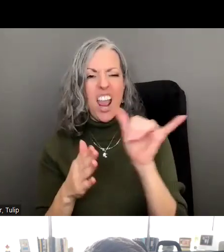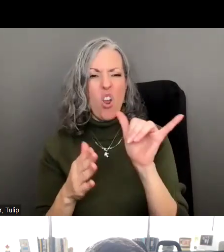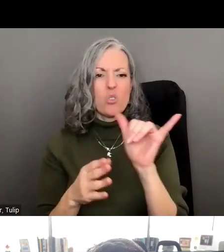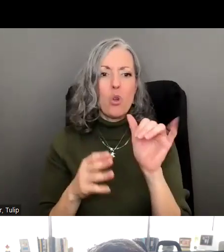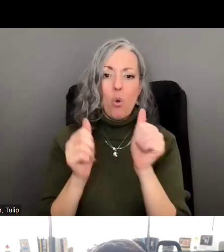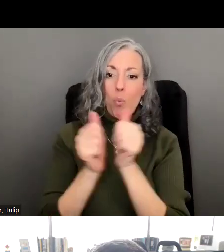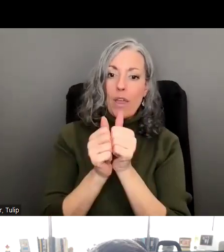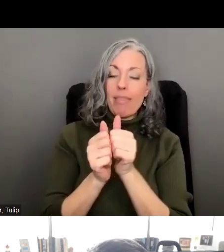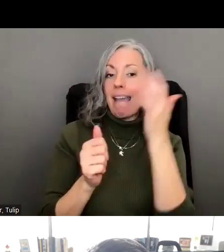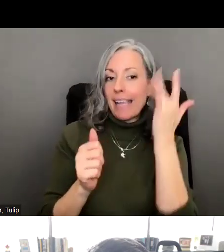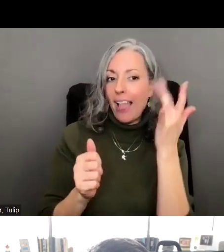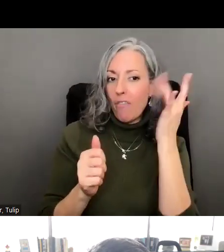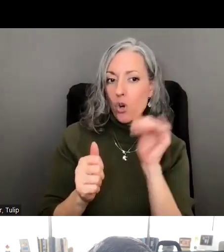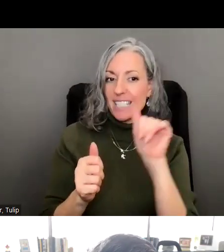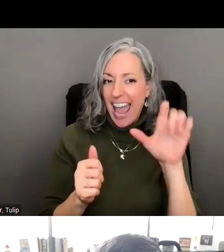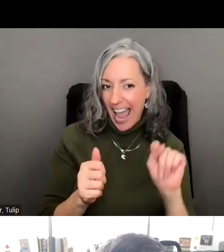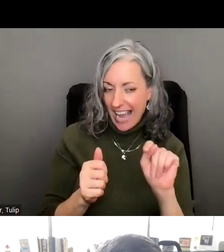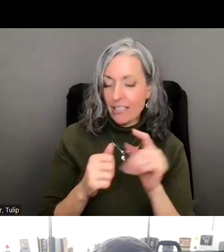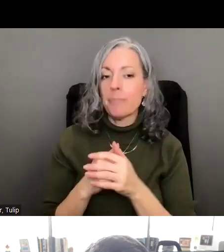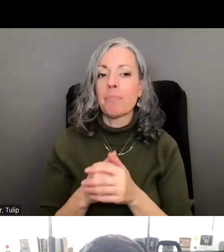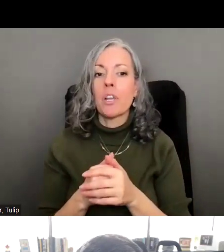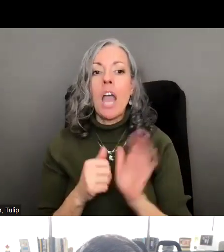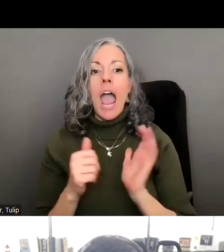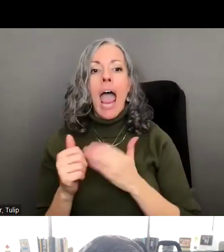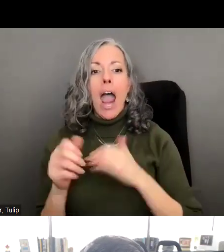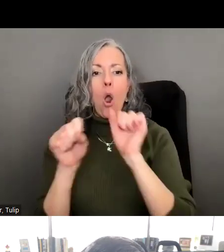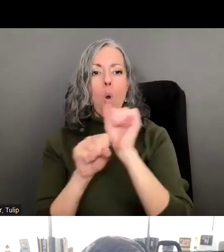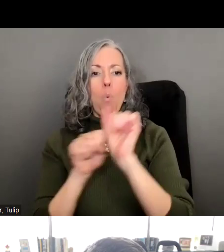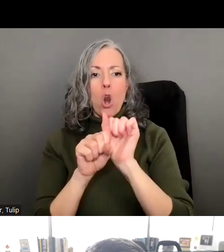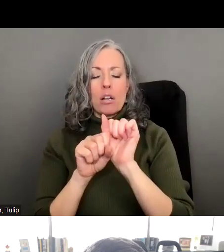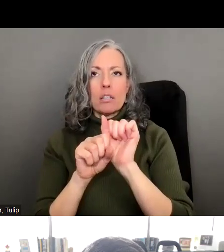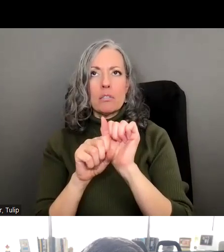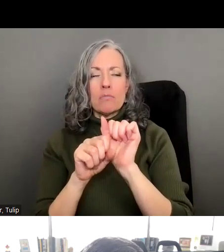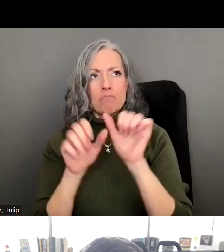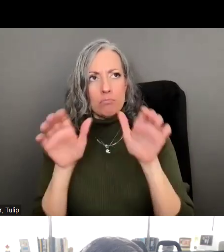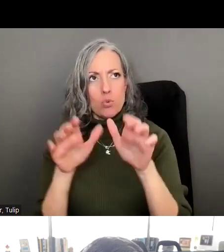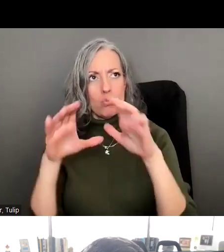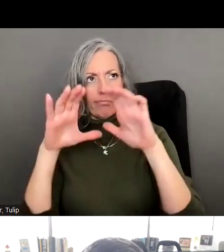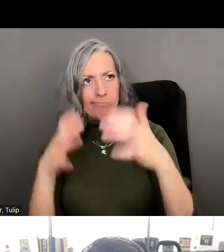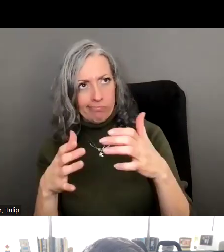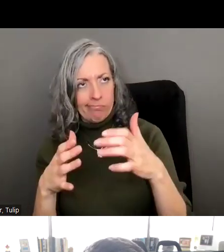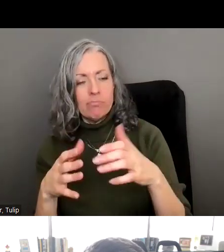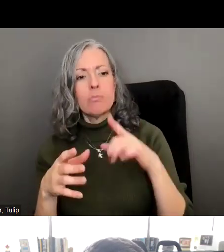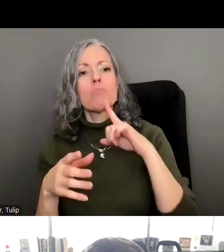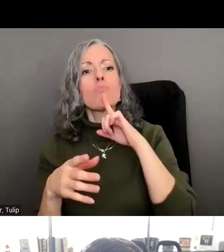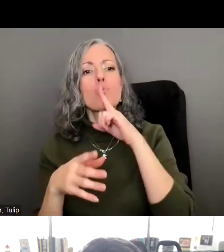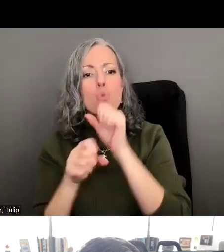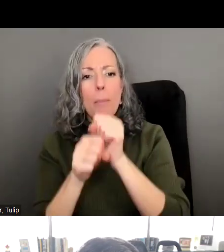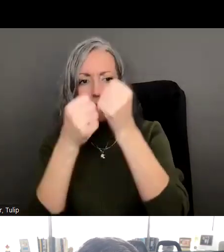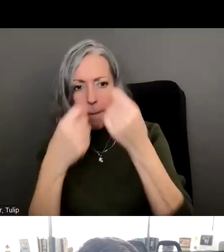Act. However, to do our work collectively and to deliver on a true